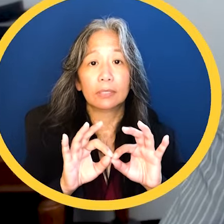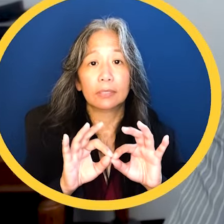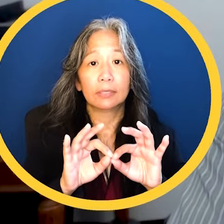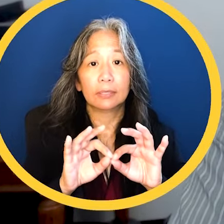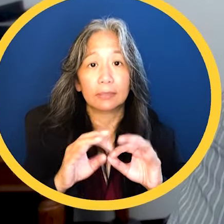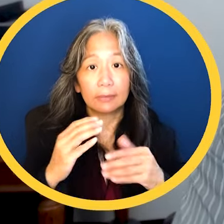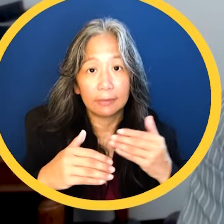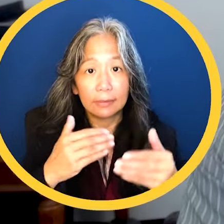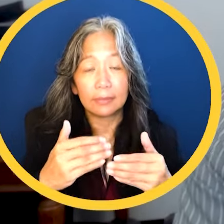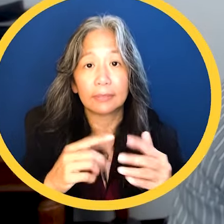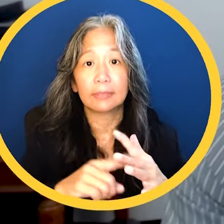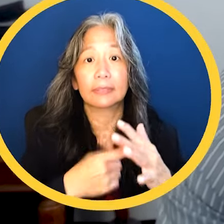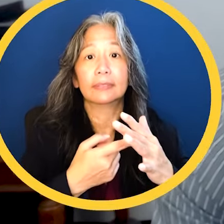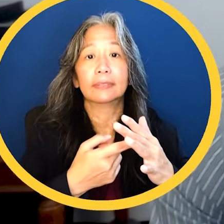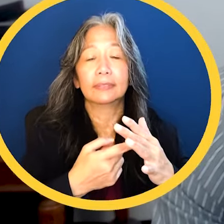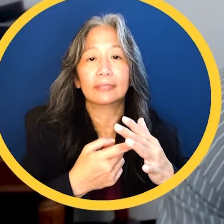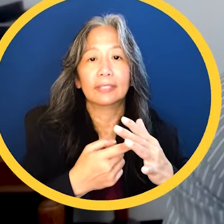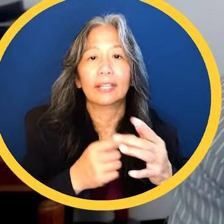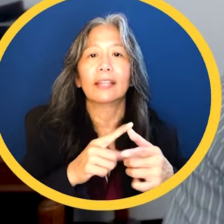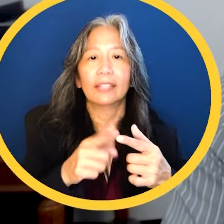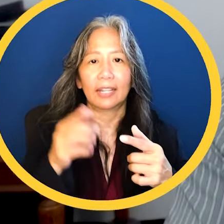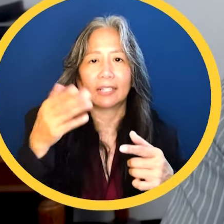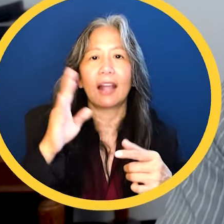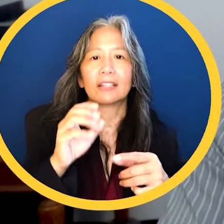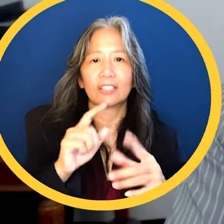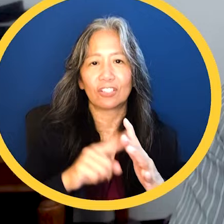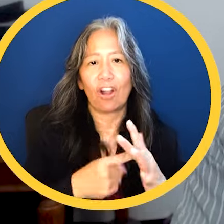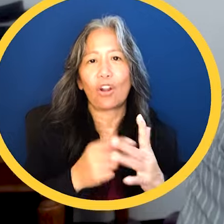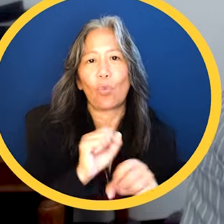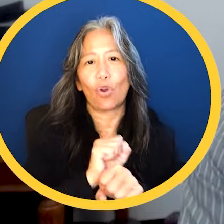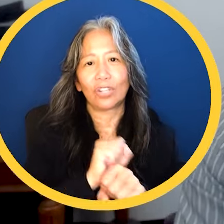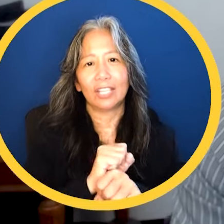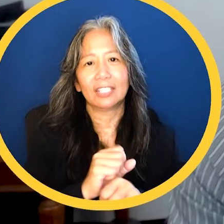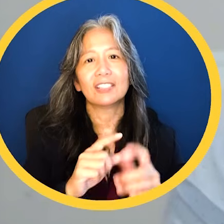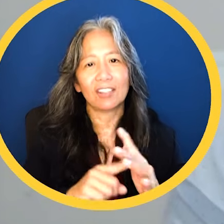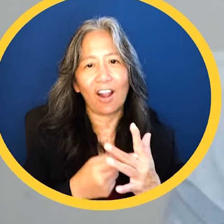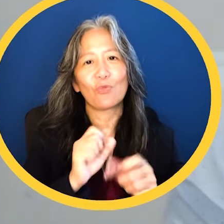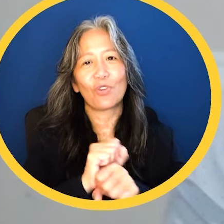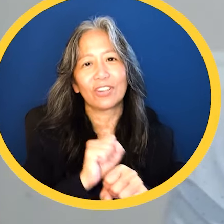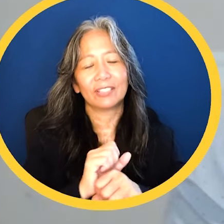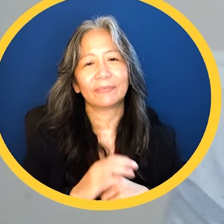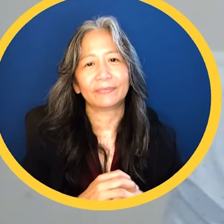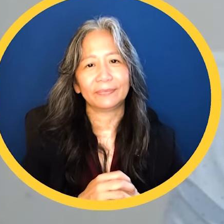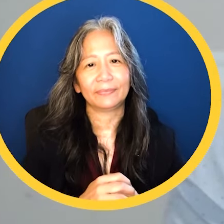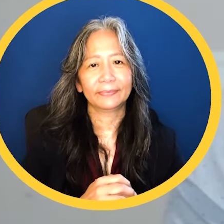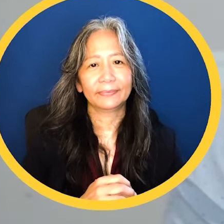that begins, then God starts working. He starts working.